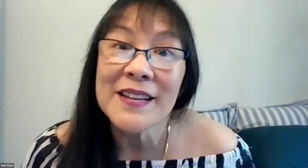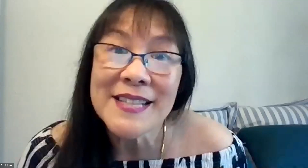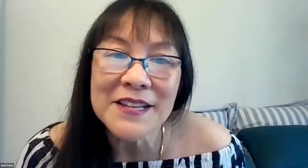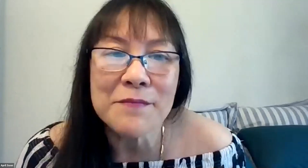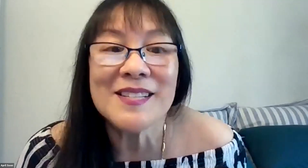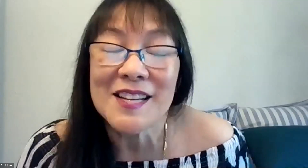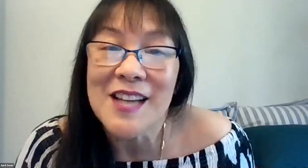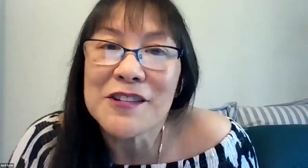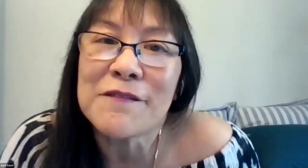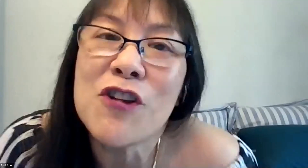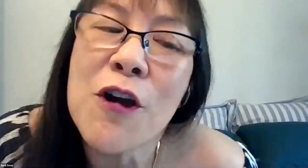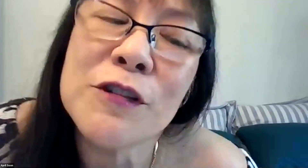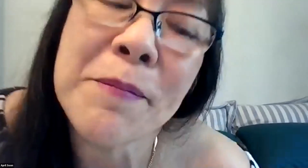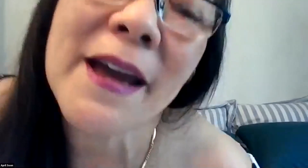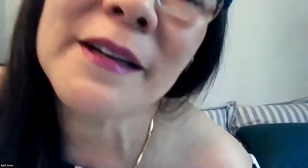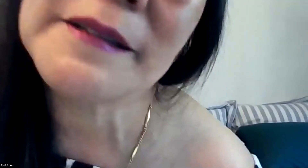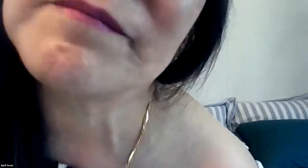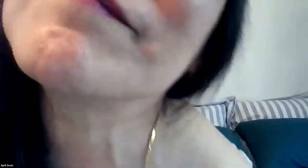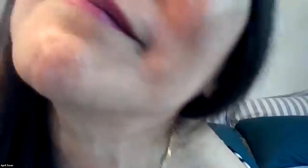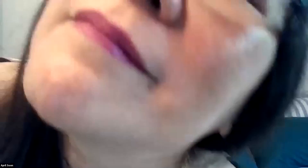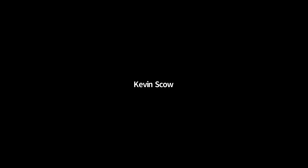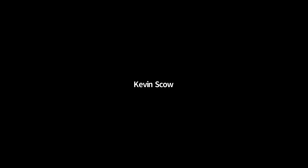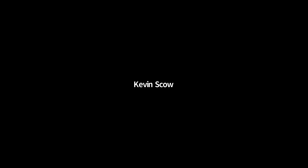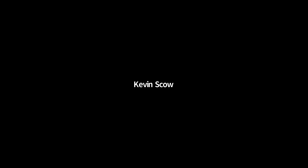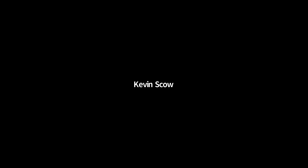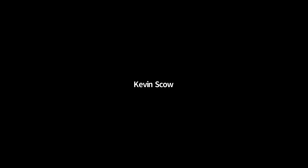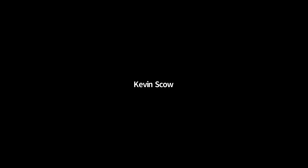I then send him a seductive nose pic.